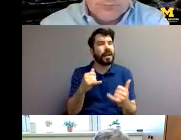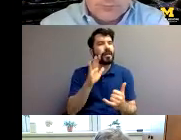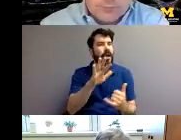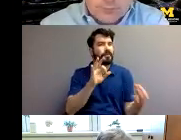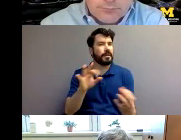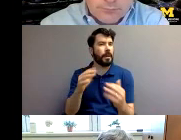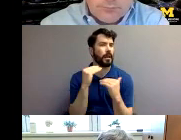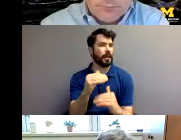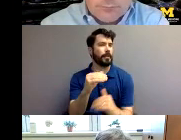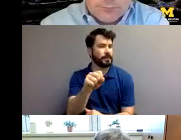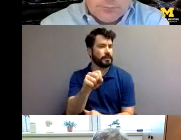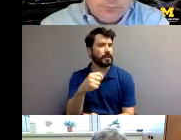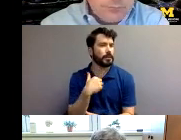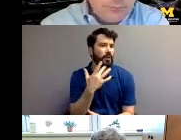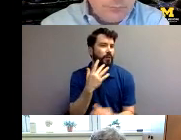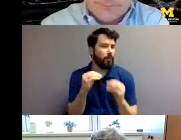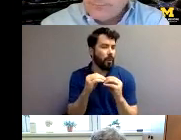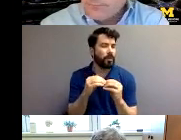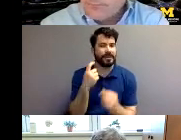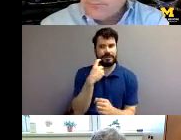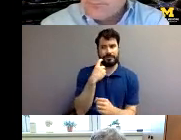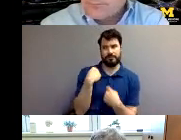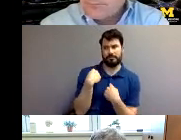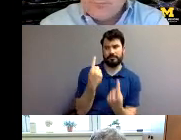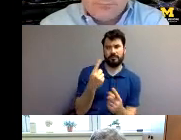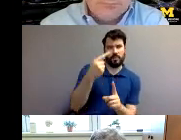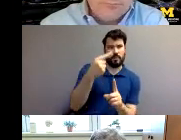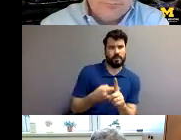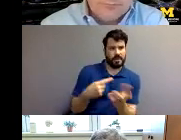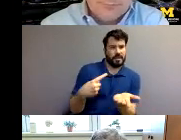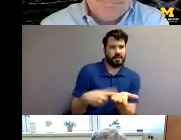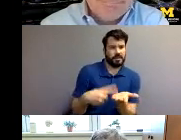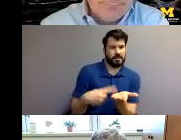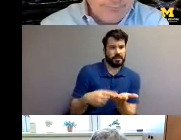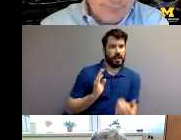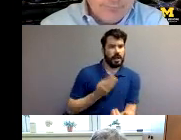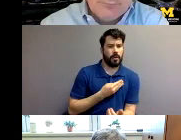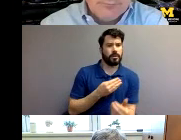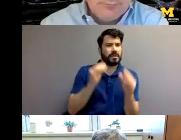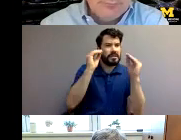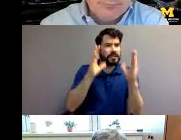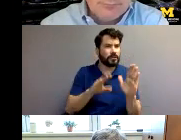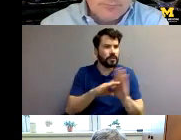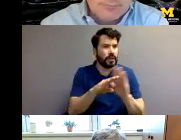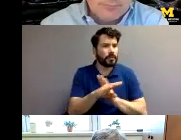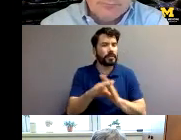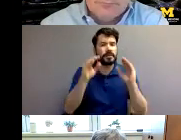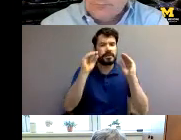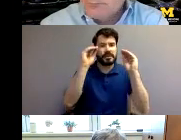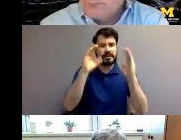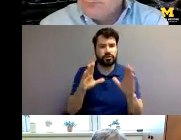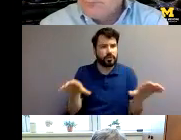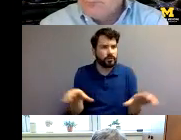are actually have had discussions just in the last month on this with our faculty development and faculty affairs teams about how we